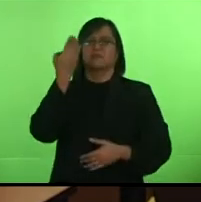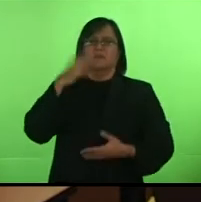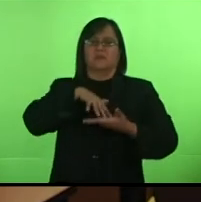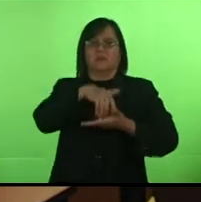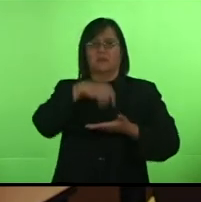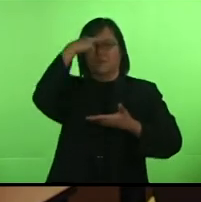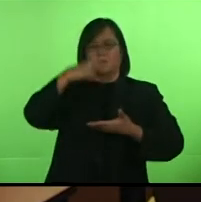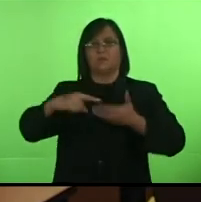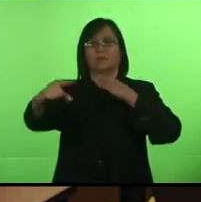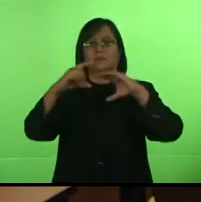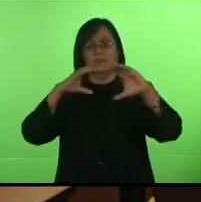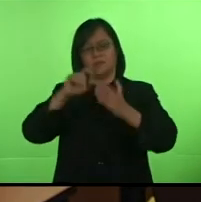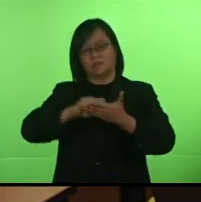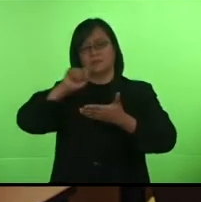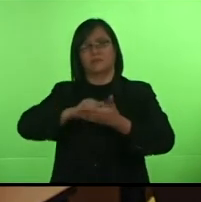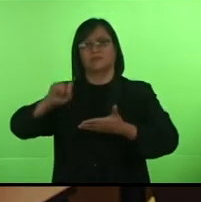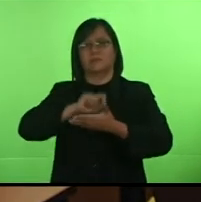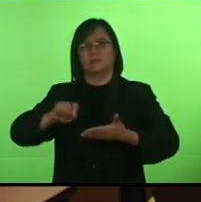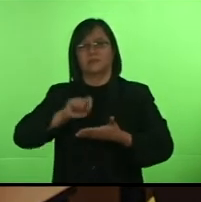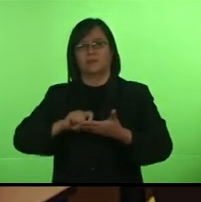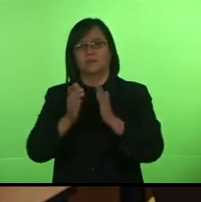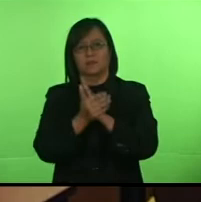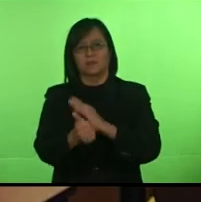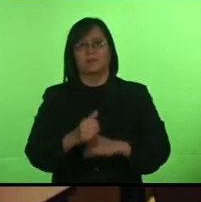pitfalls to avoid in written communication.